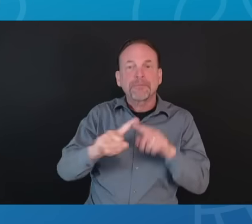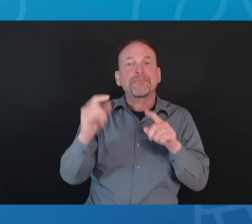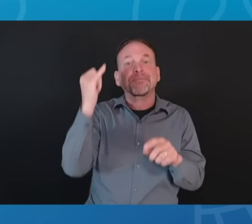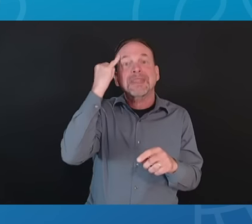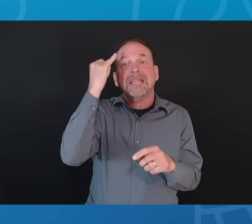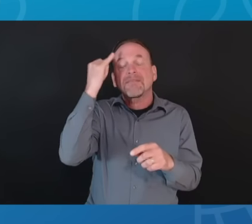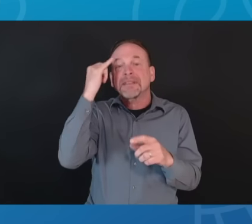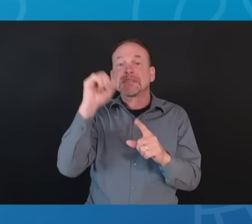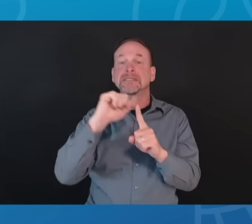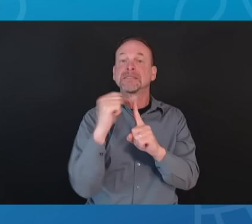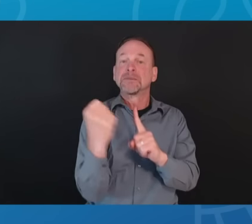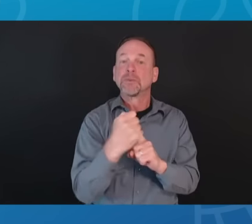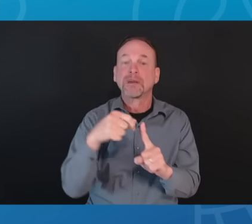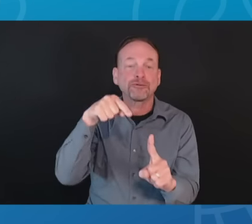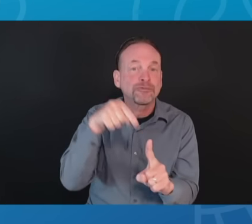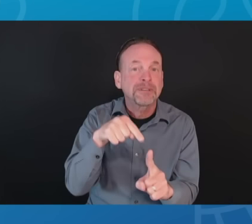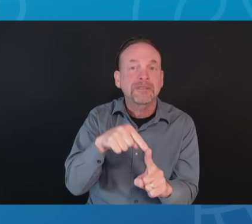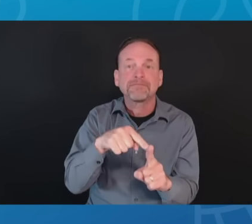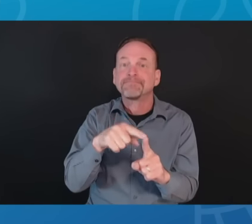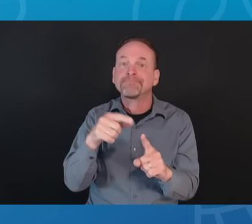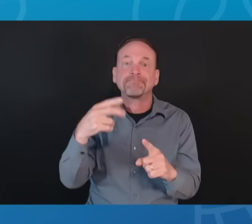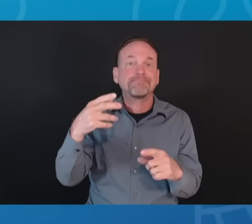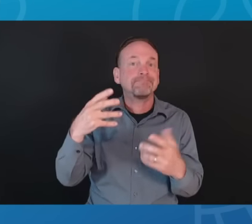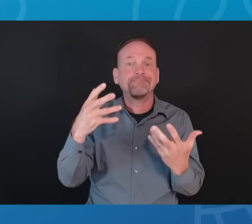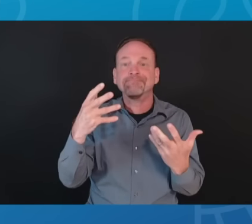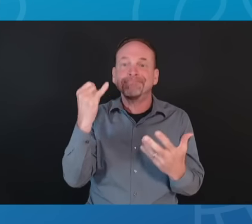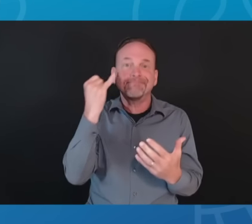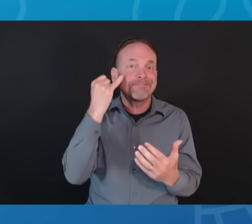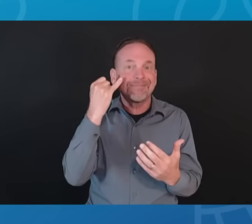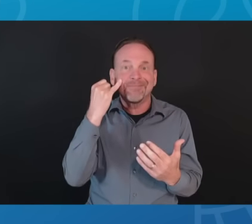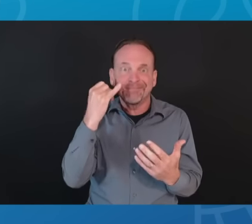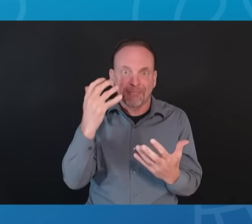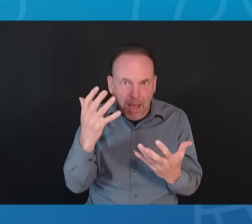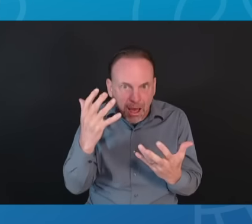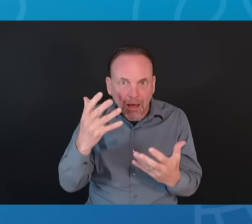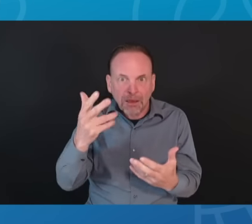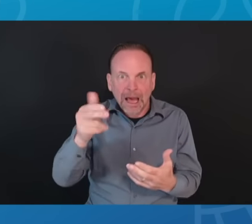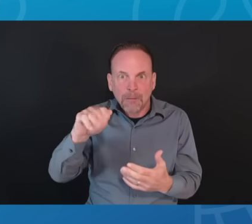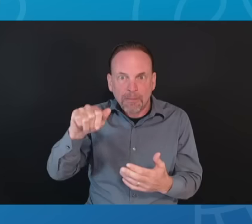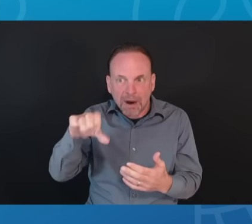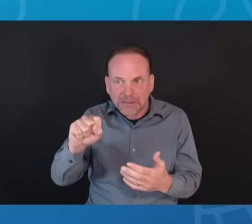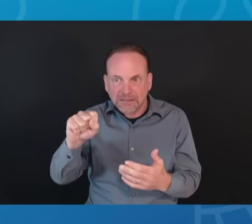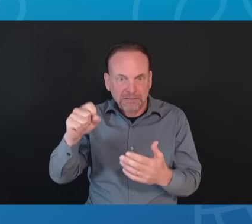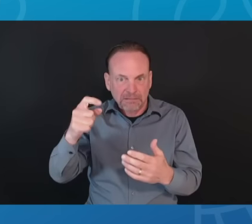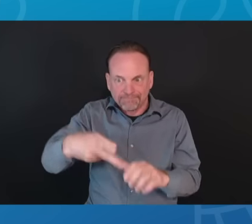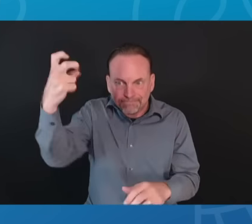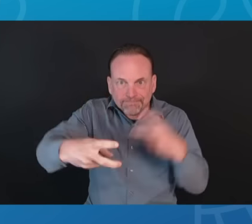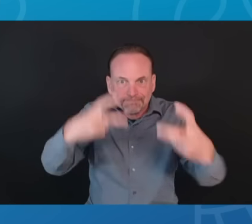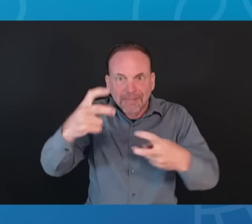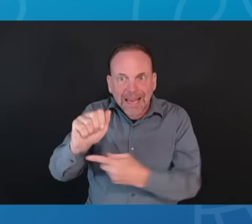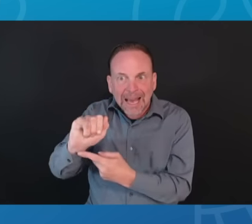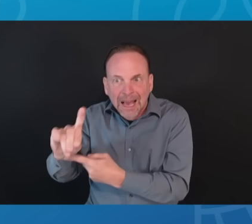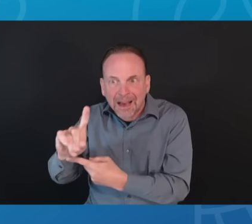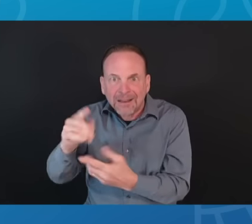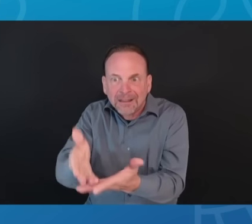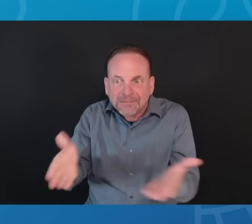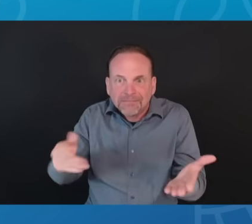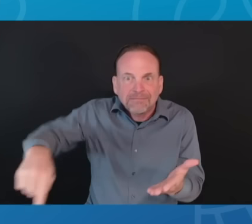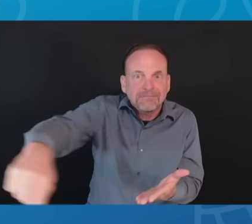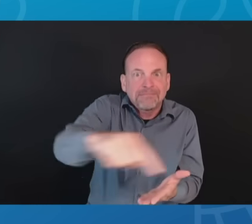operating a convoy, of course Israel would have the right to strike those militants. That's not been the situation that we've seen over the past